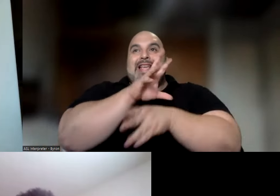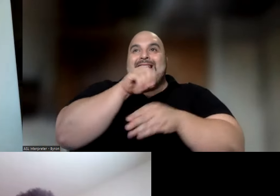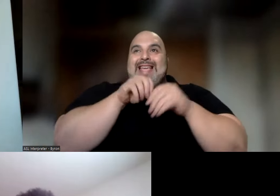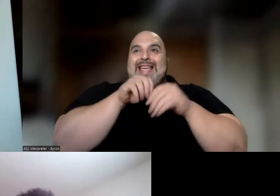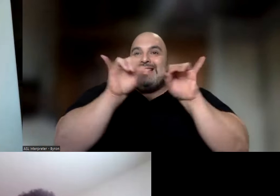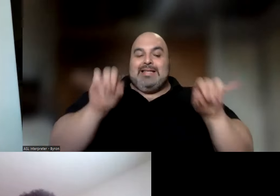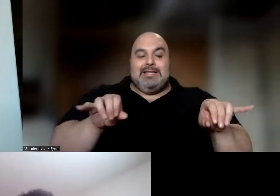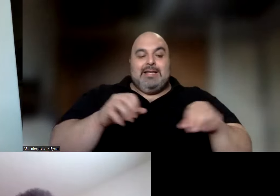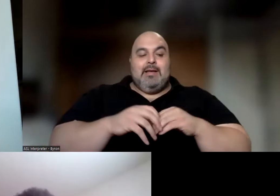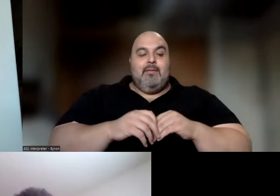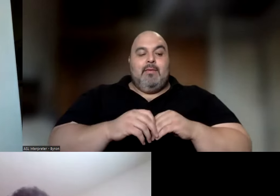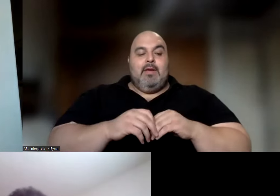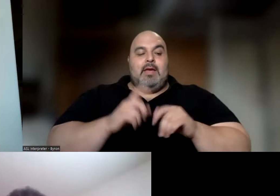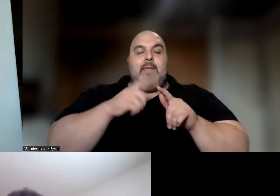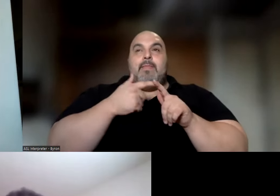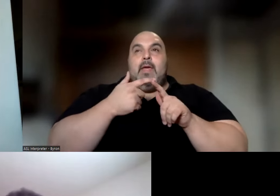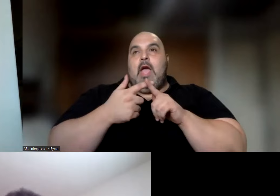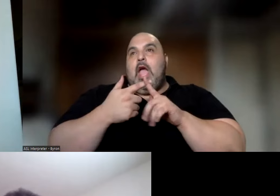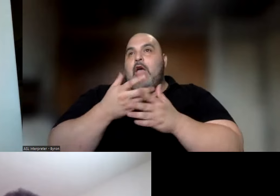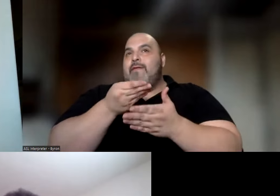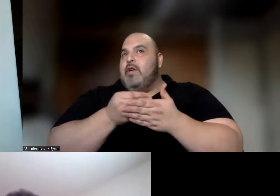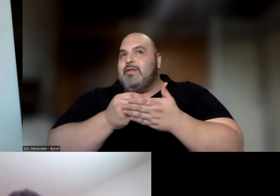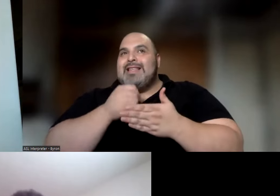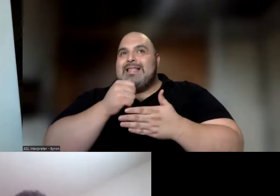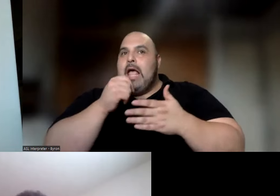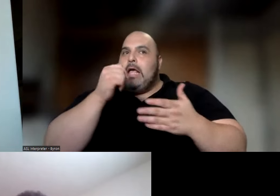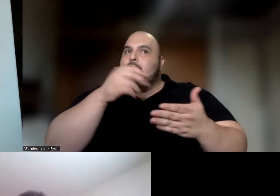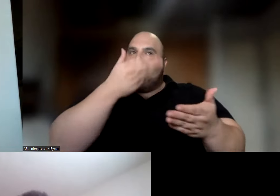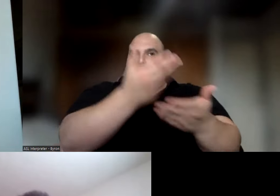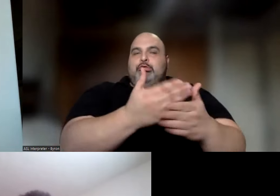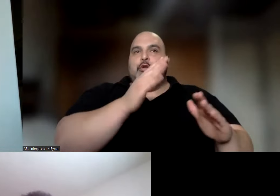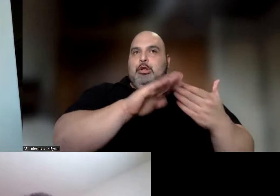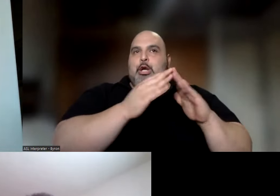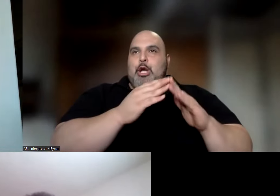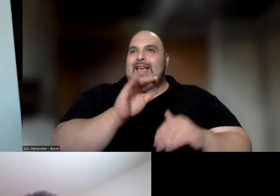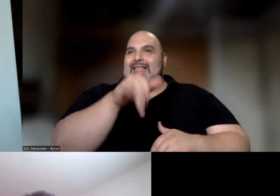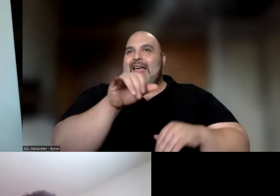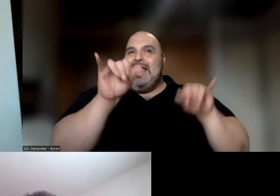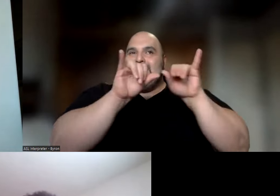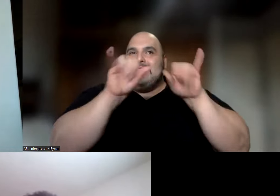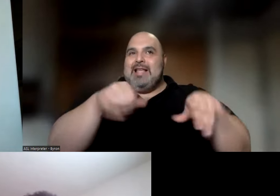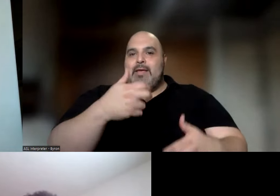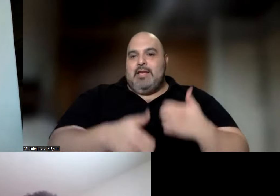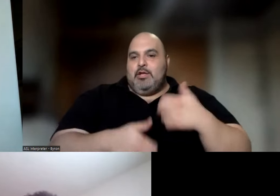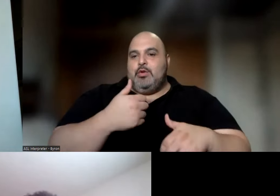system, then the funds are not getting into the community. And this is a systemic issue.